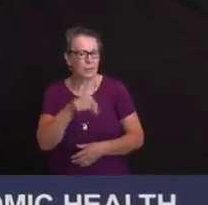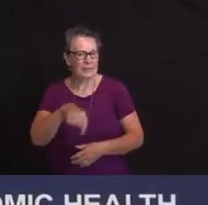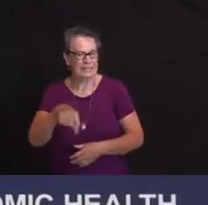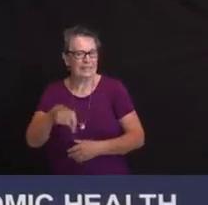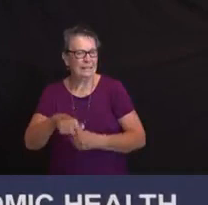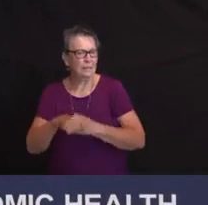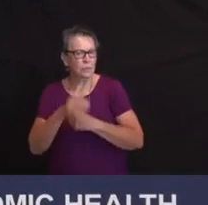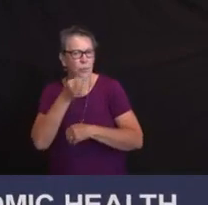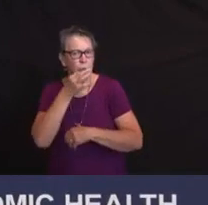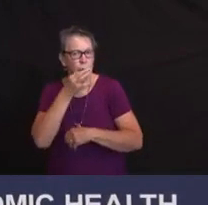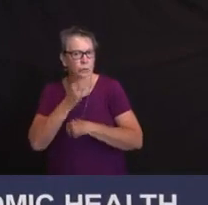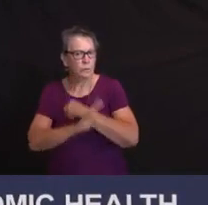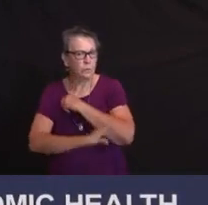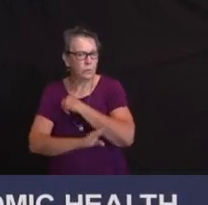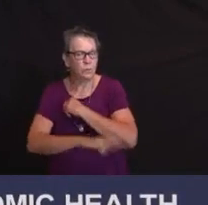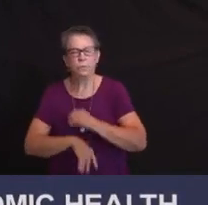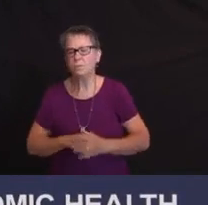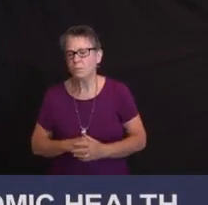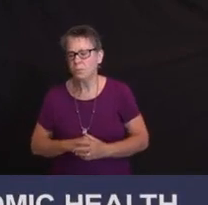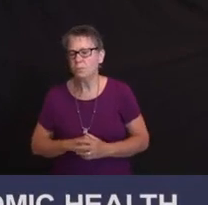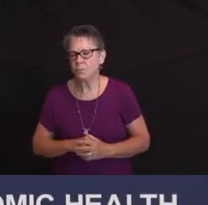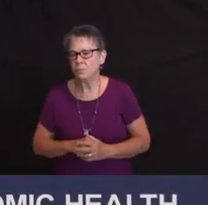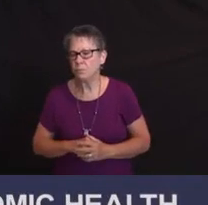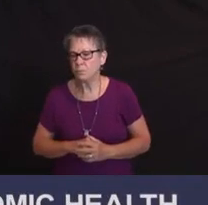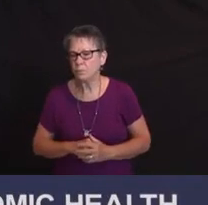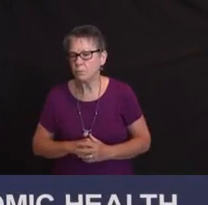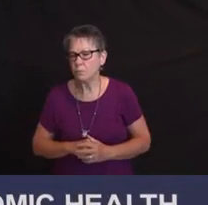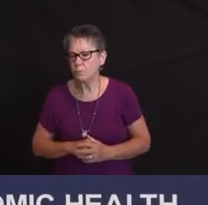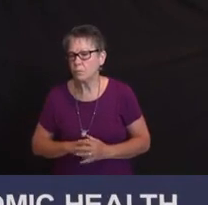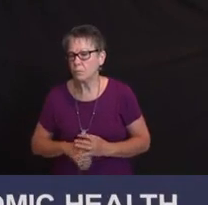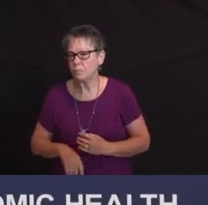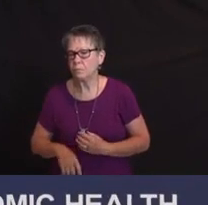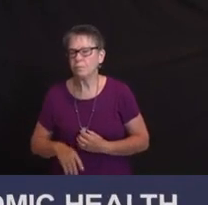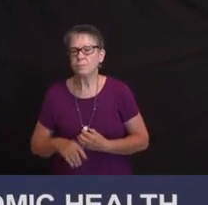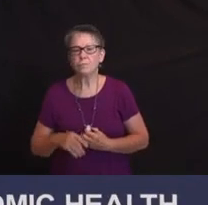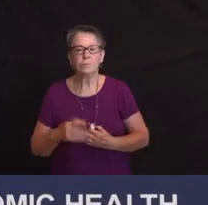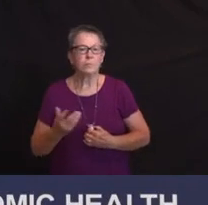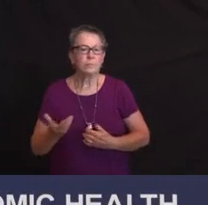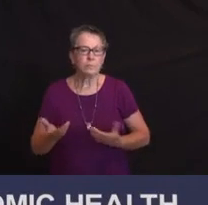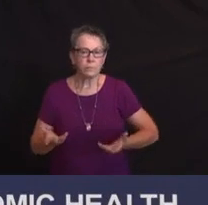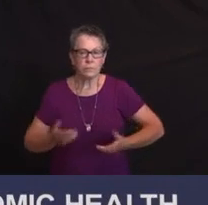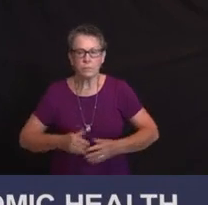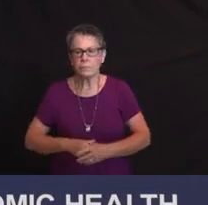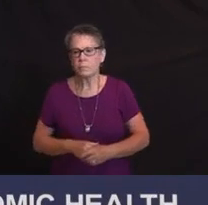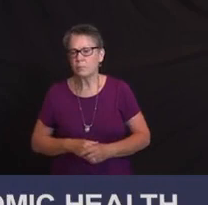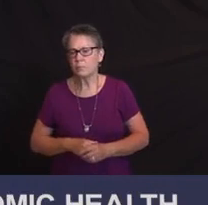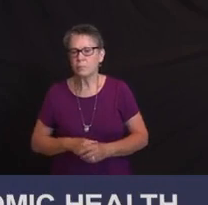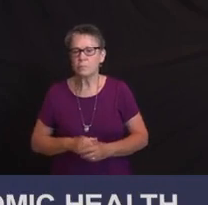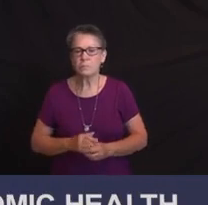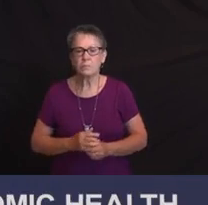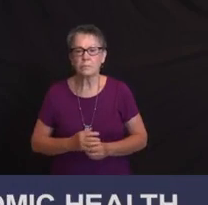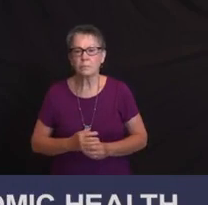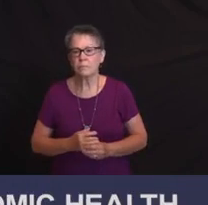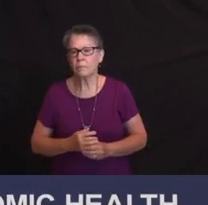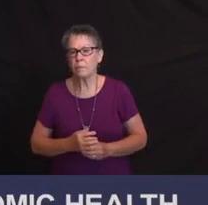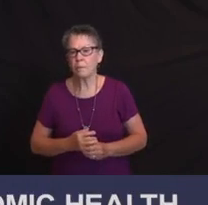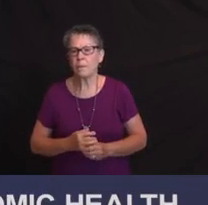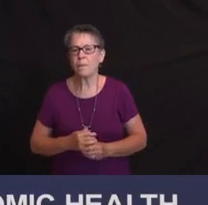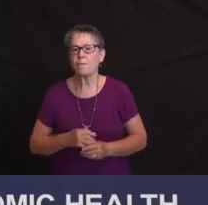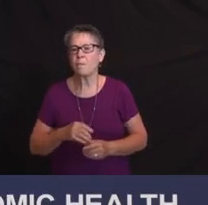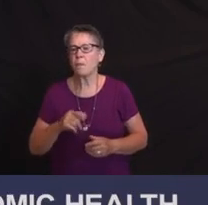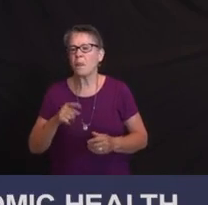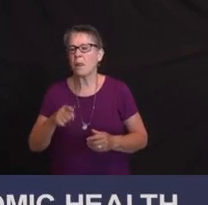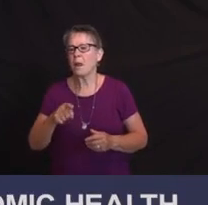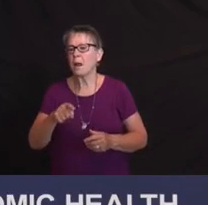clarifications, or one answer actually, Alex. My team tells me the school district itself would come up with the appropriate consequence in